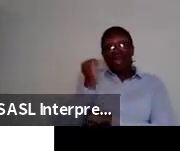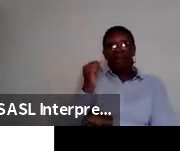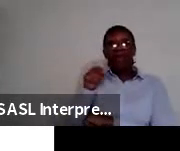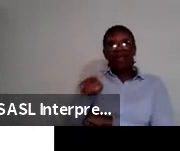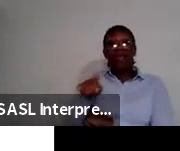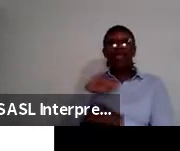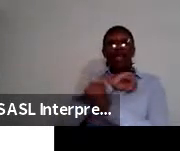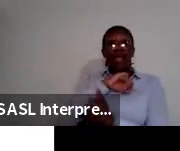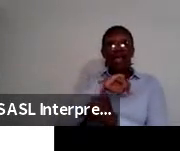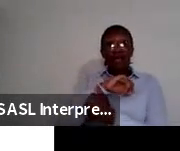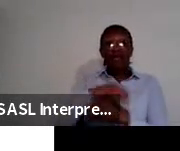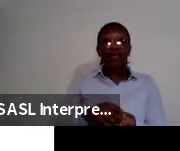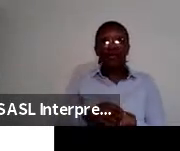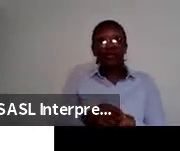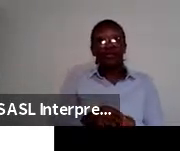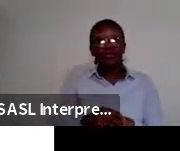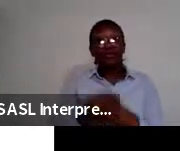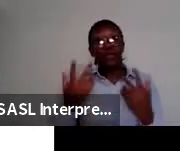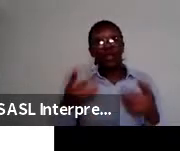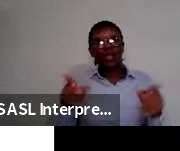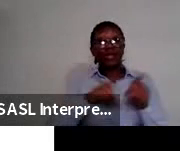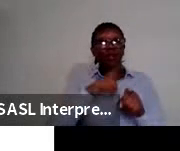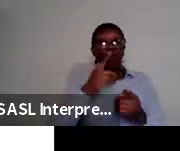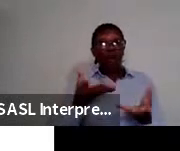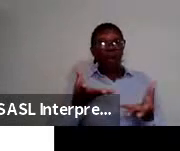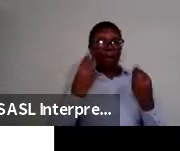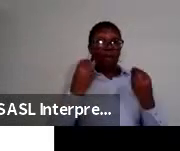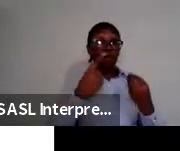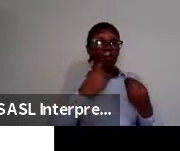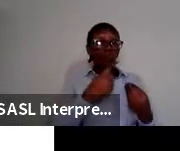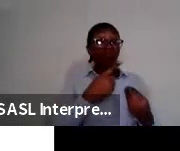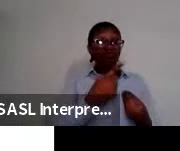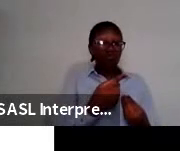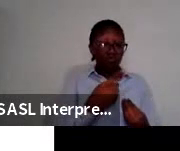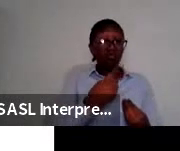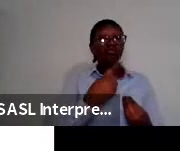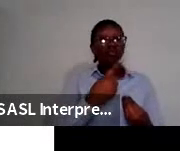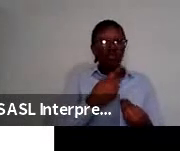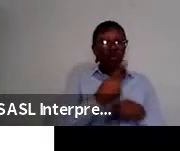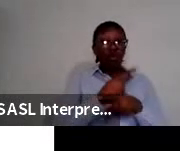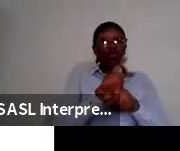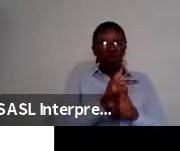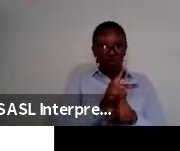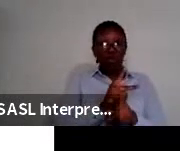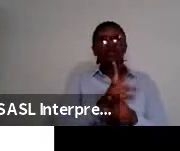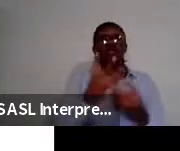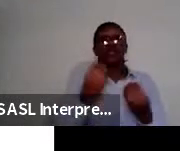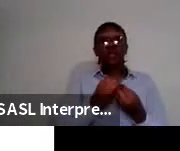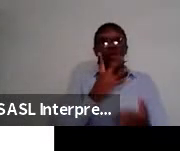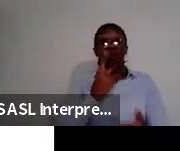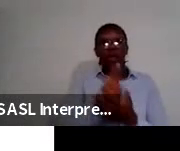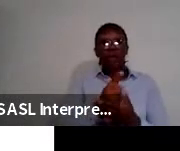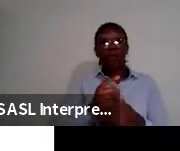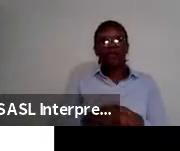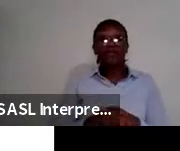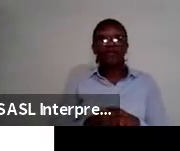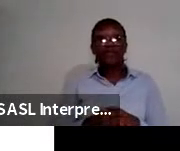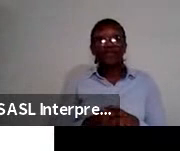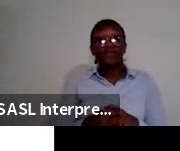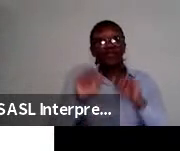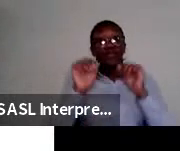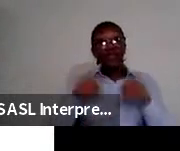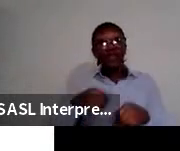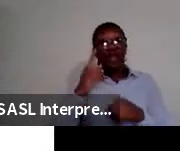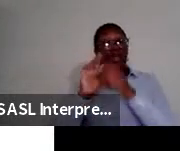they are, whilst they are found within the controller areas, such as within the ports of entry. The